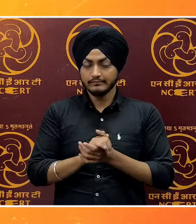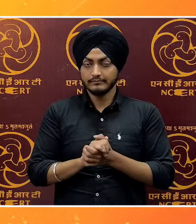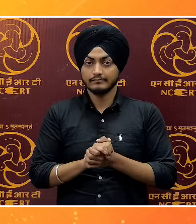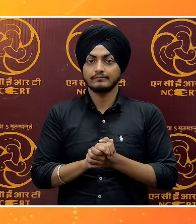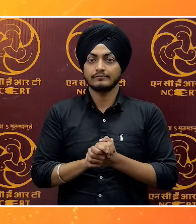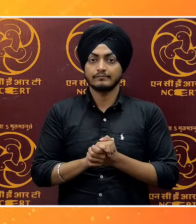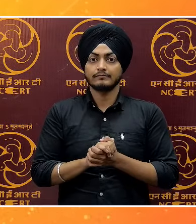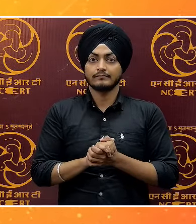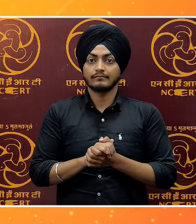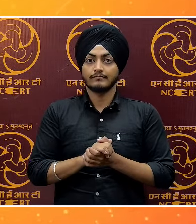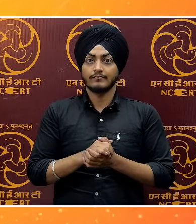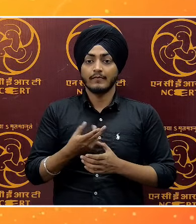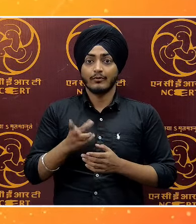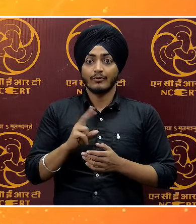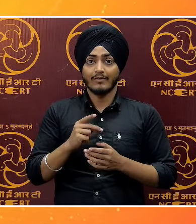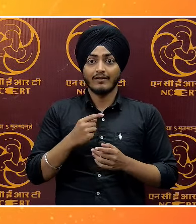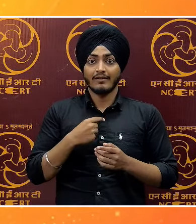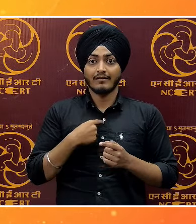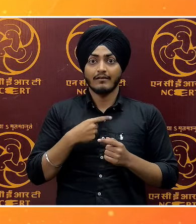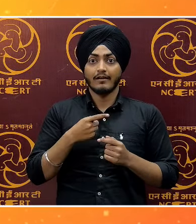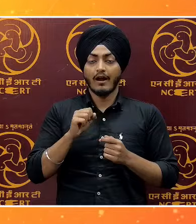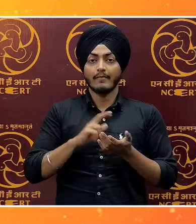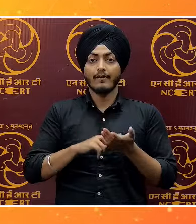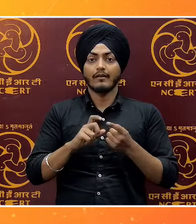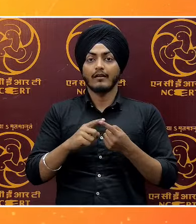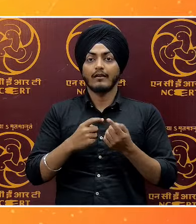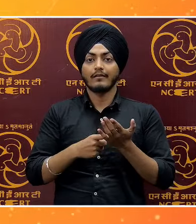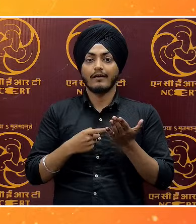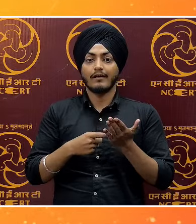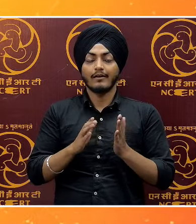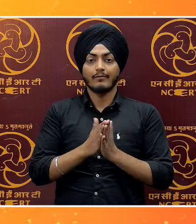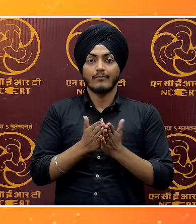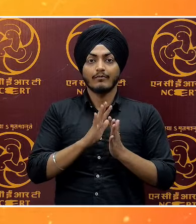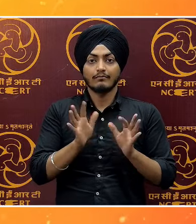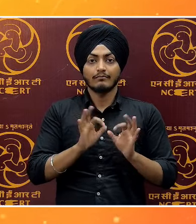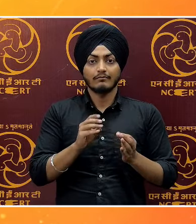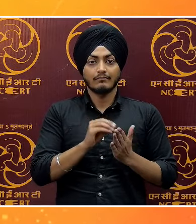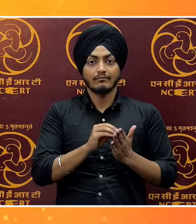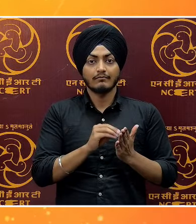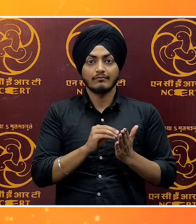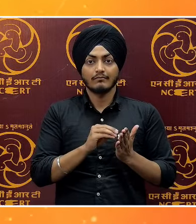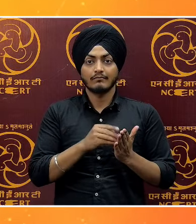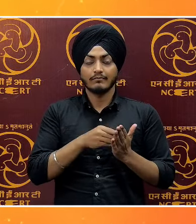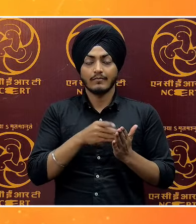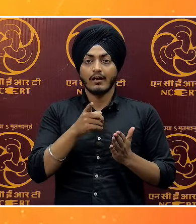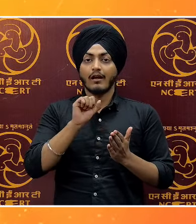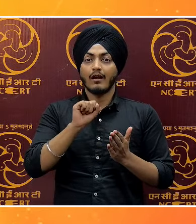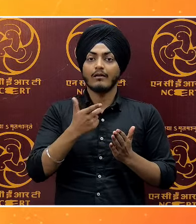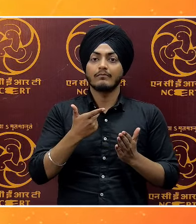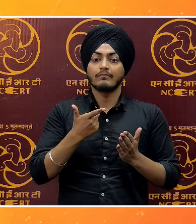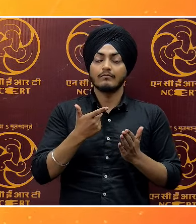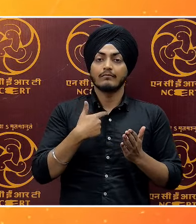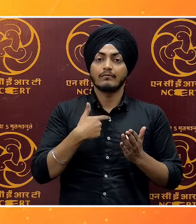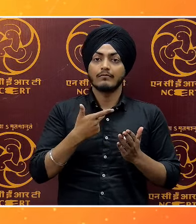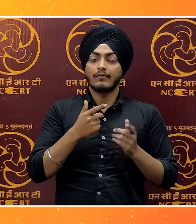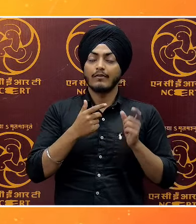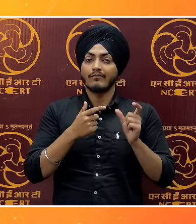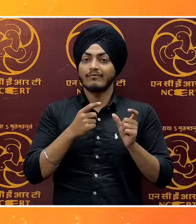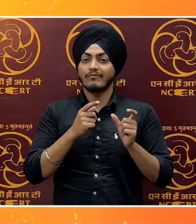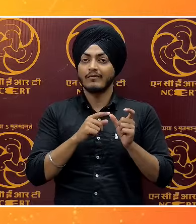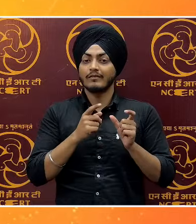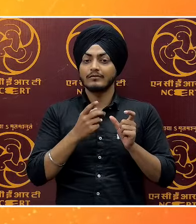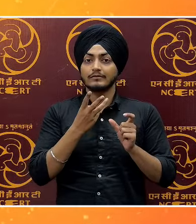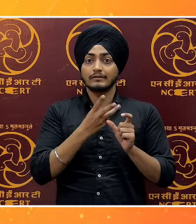So again, this homework has been taken from your NCERT textbook. Here in this homework, you have to form words with the